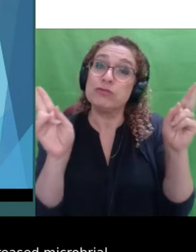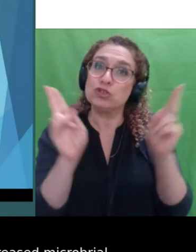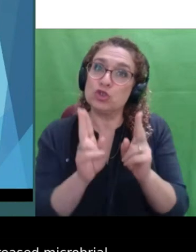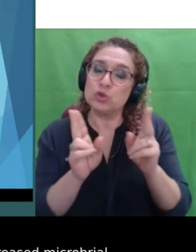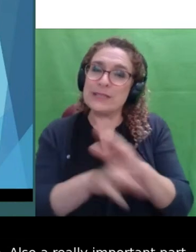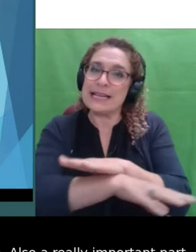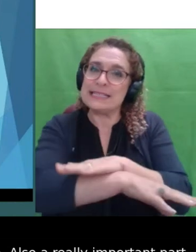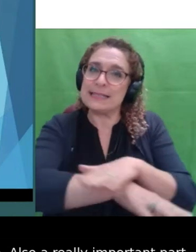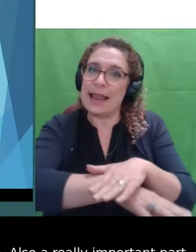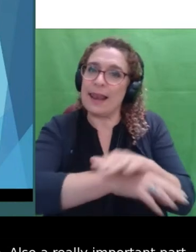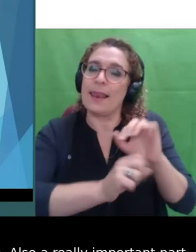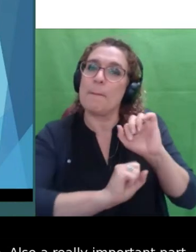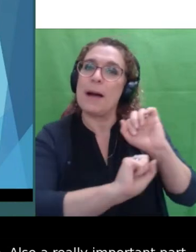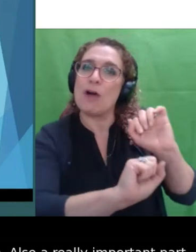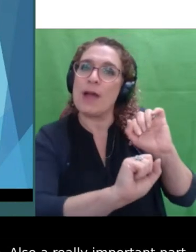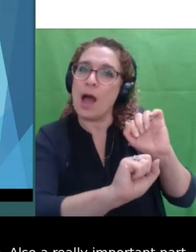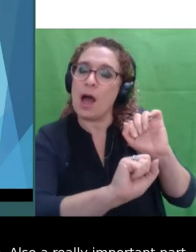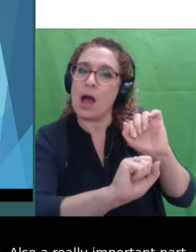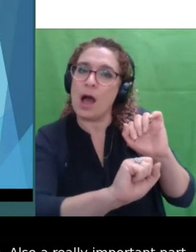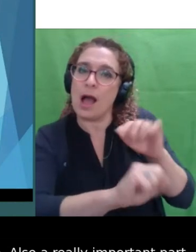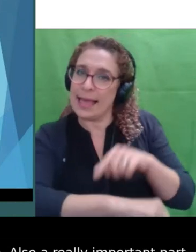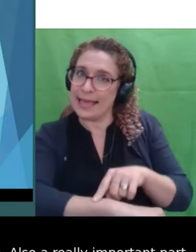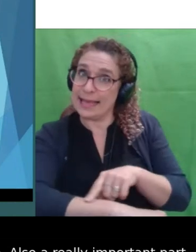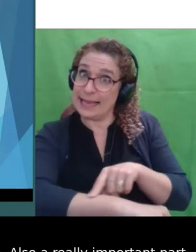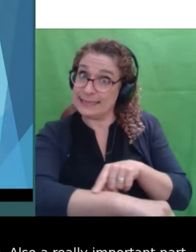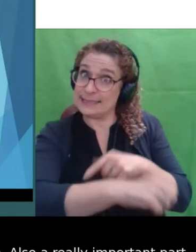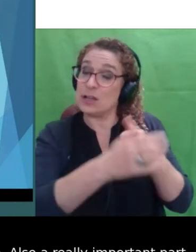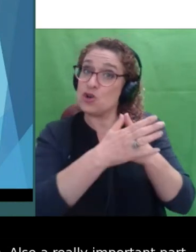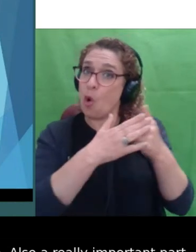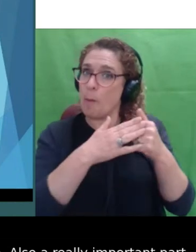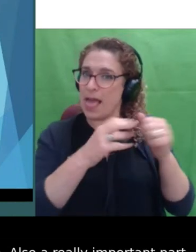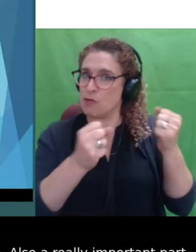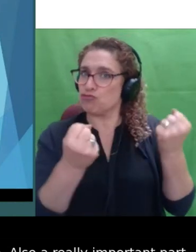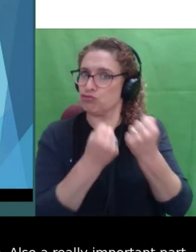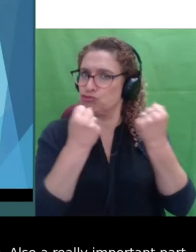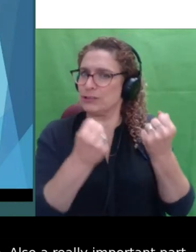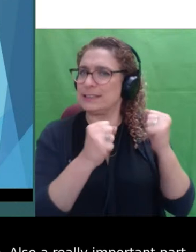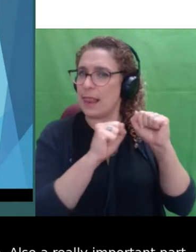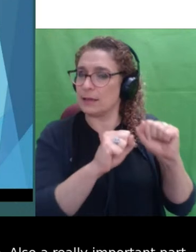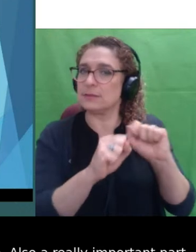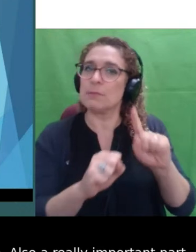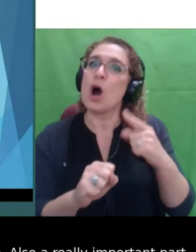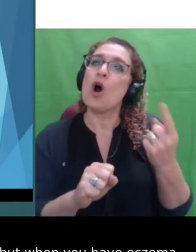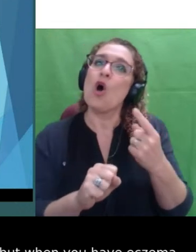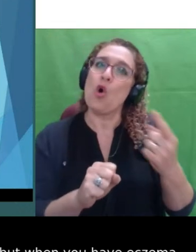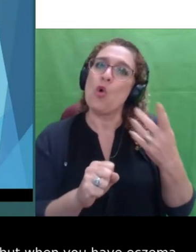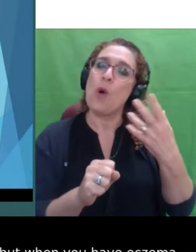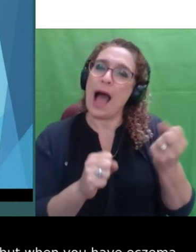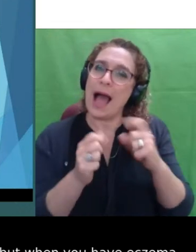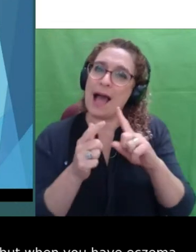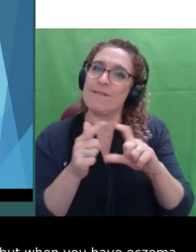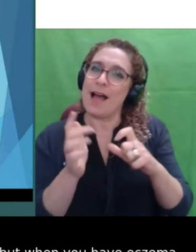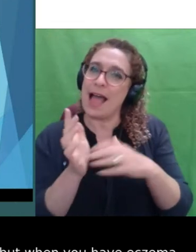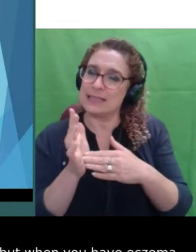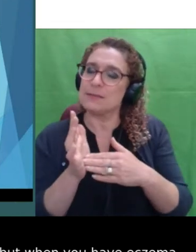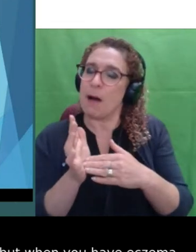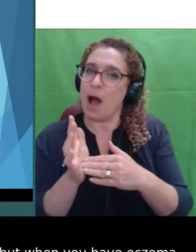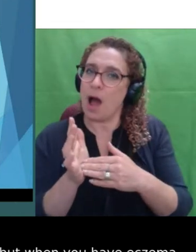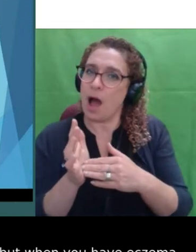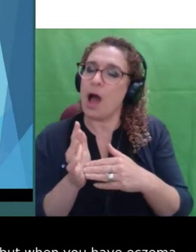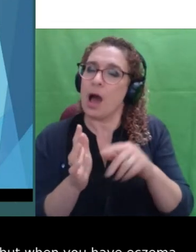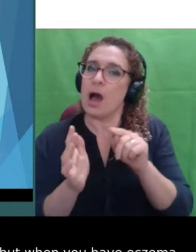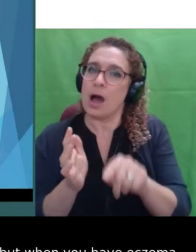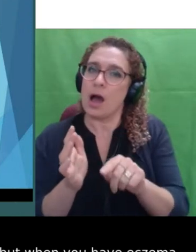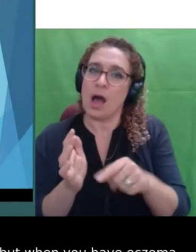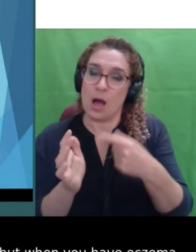barrier normally is quite resilient but when you have eczema and certainly what we do know from fairly recent research about